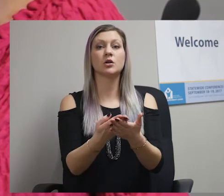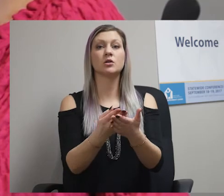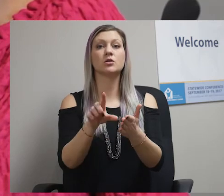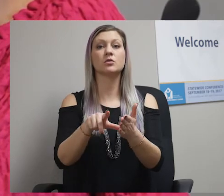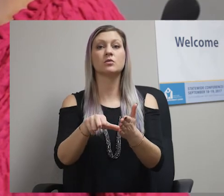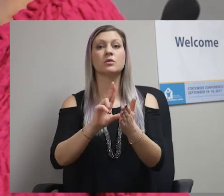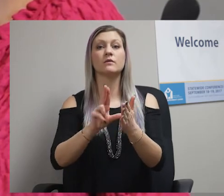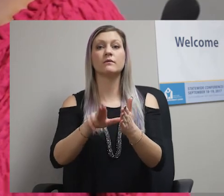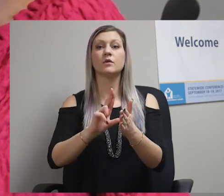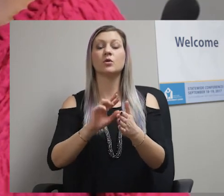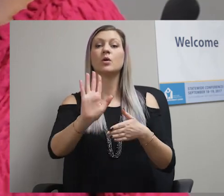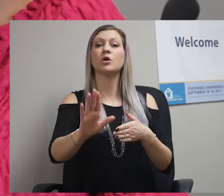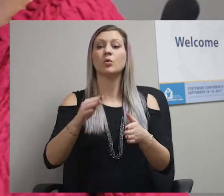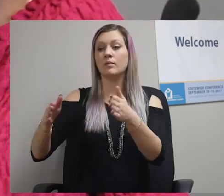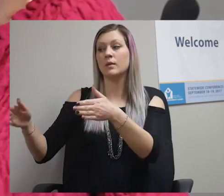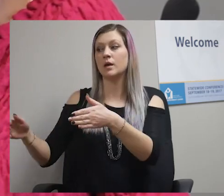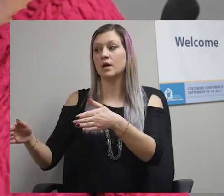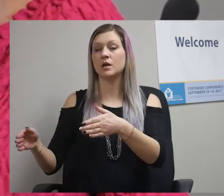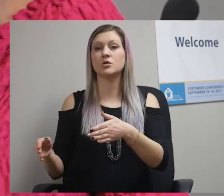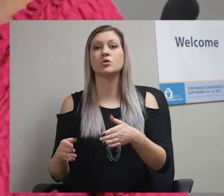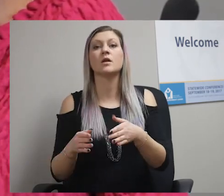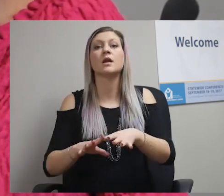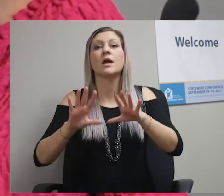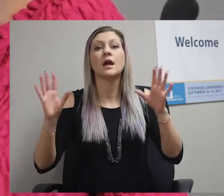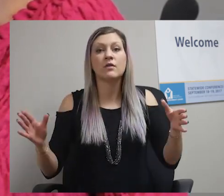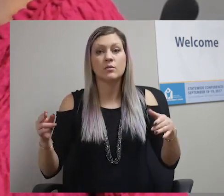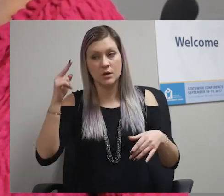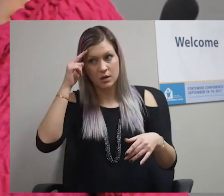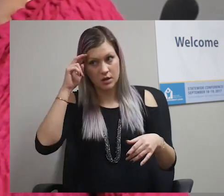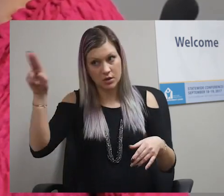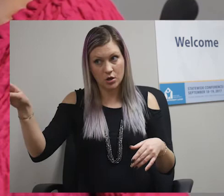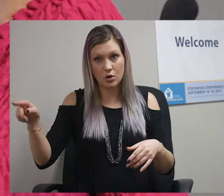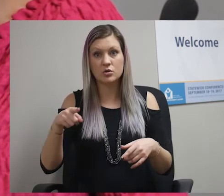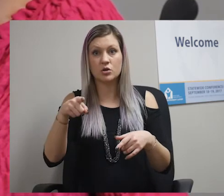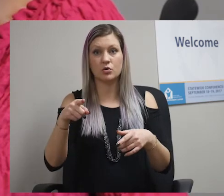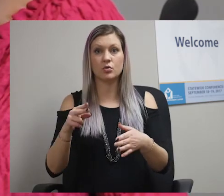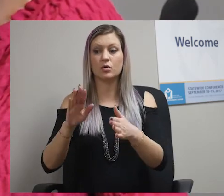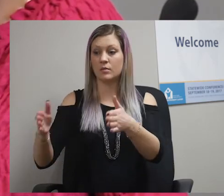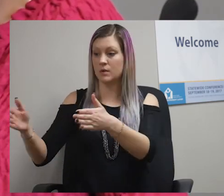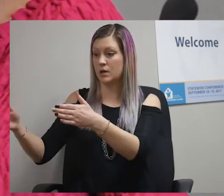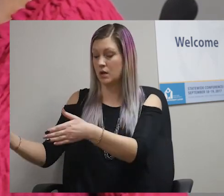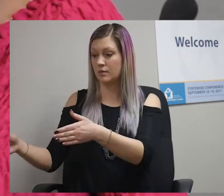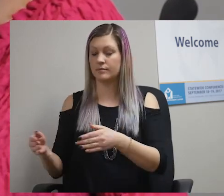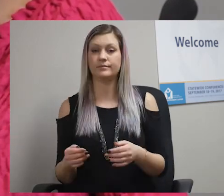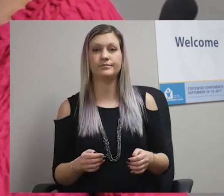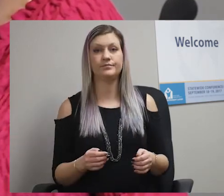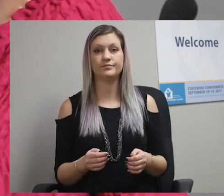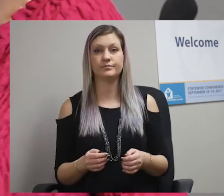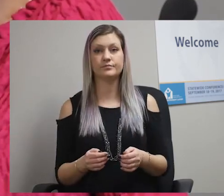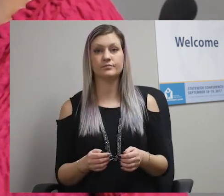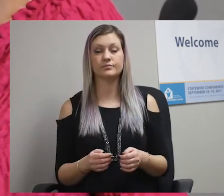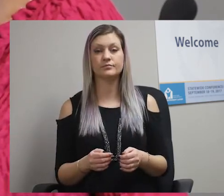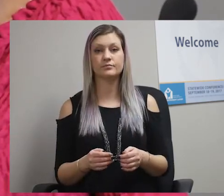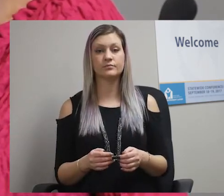sure everybody's still on board with the plan. Even your staff who have been there a while may not remember what your plan is.